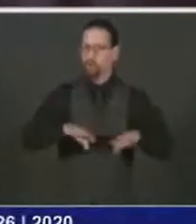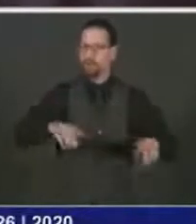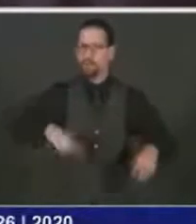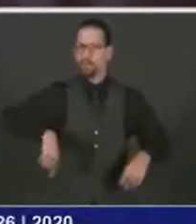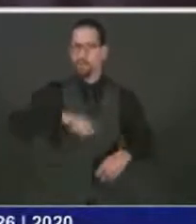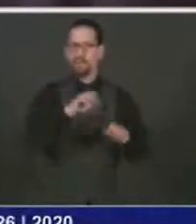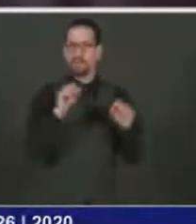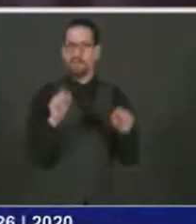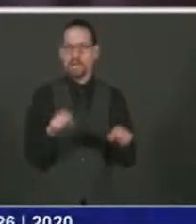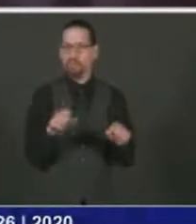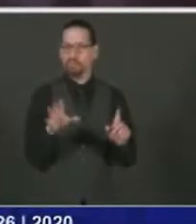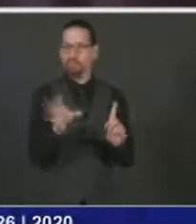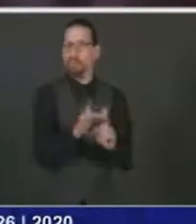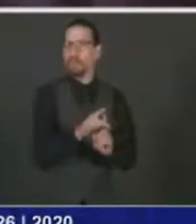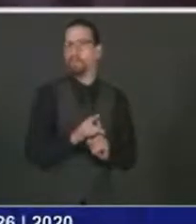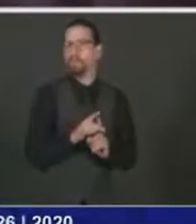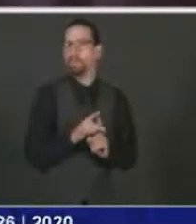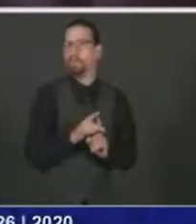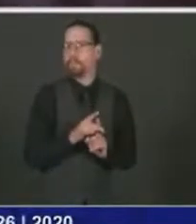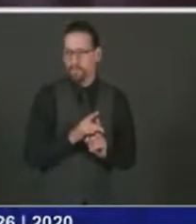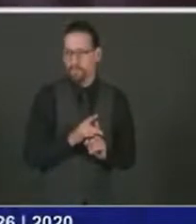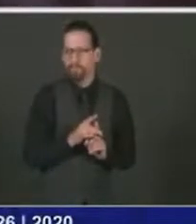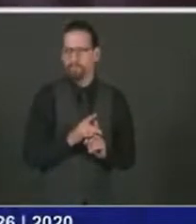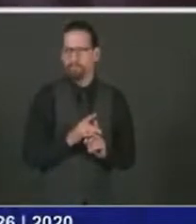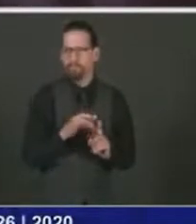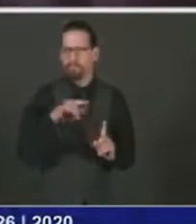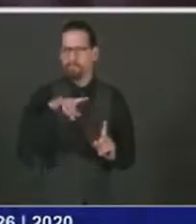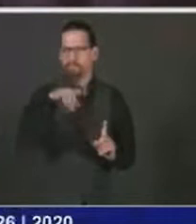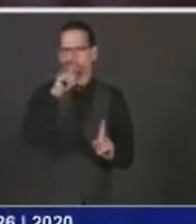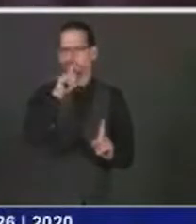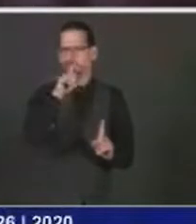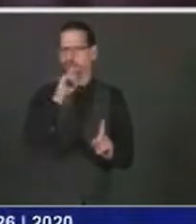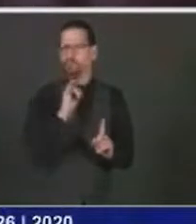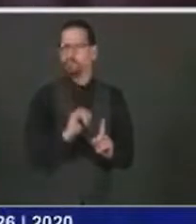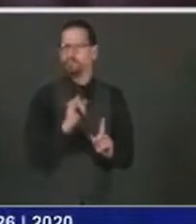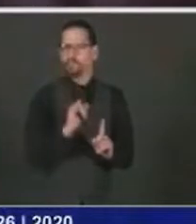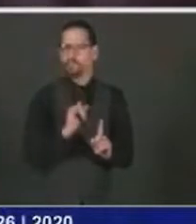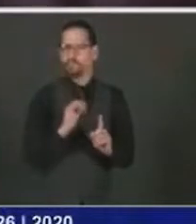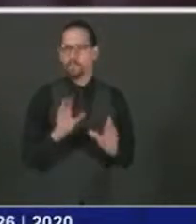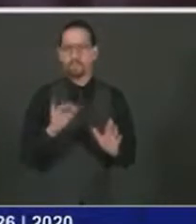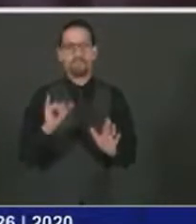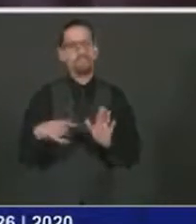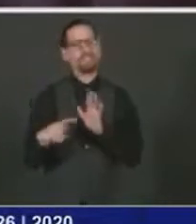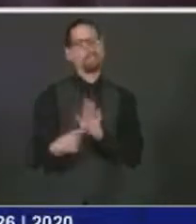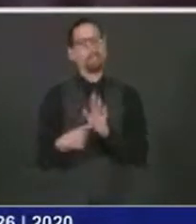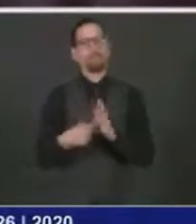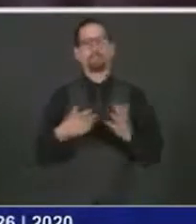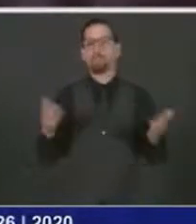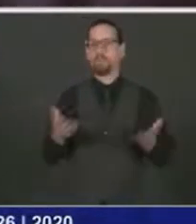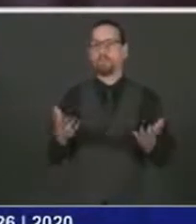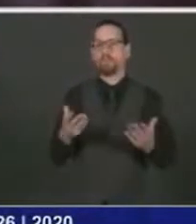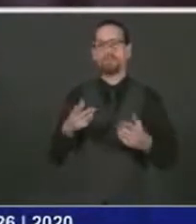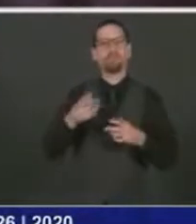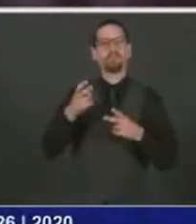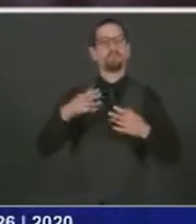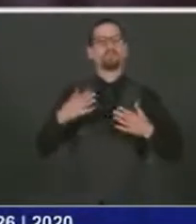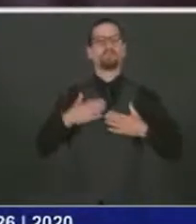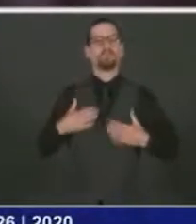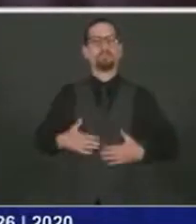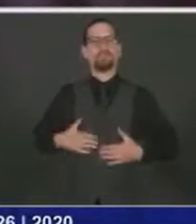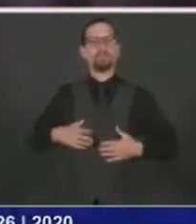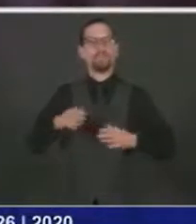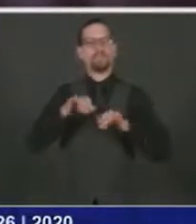causes COVID-19. The symptoms of multi-system inflammatory syndrome